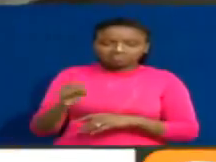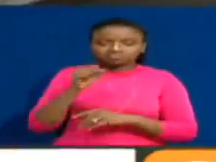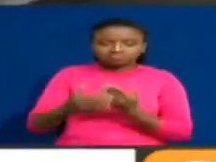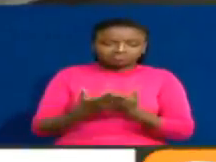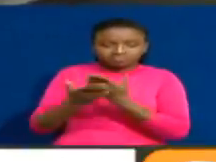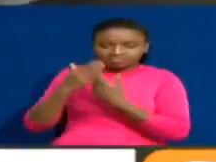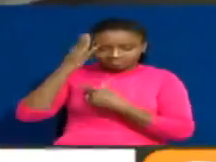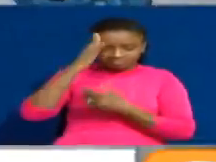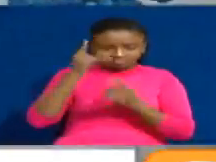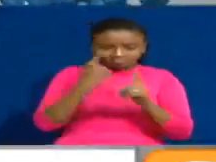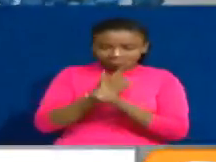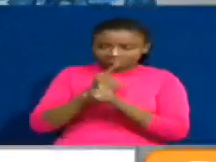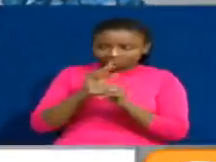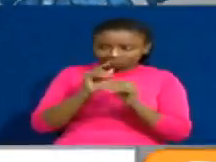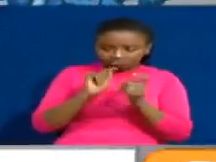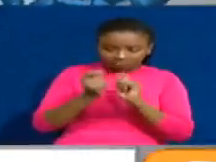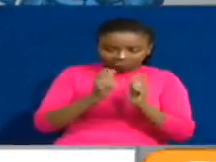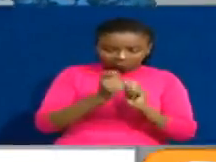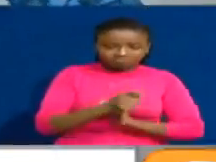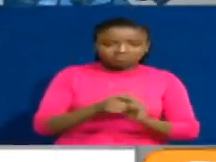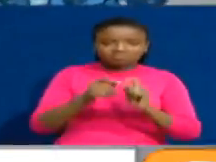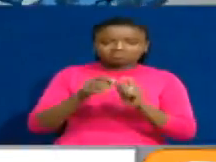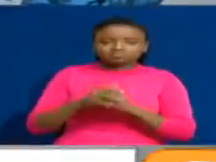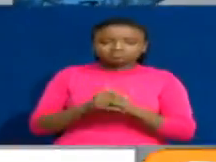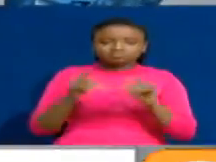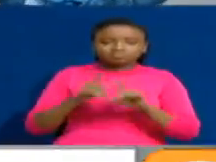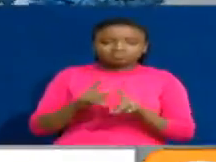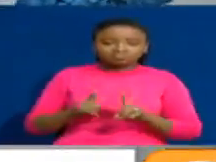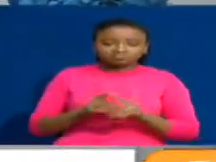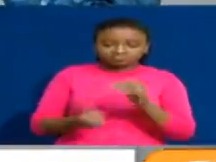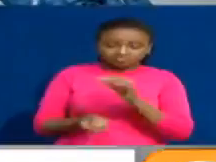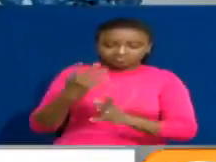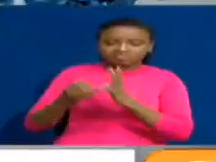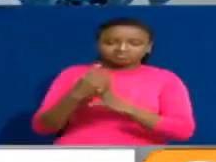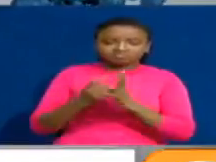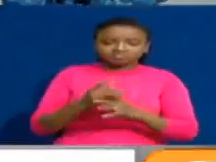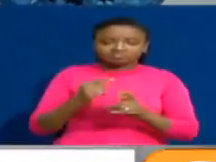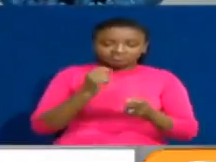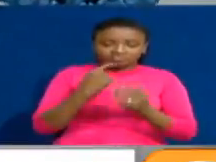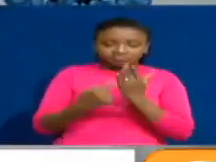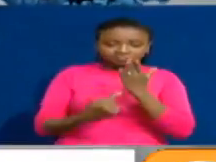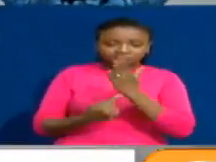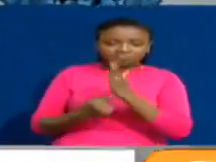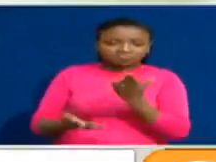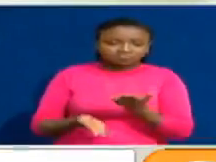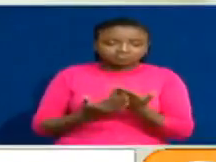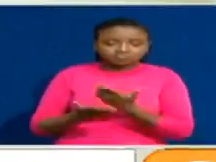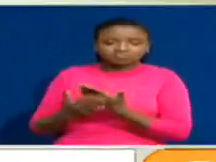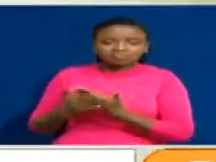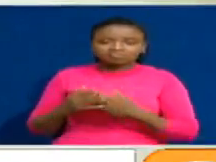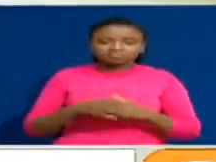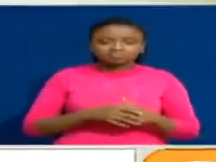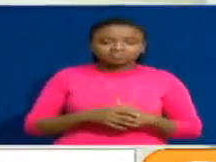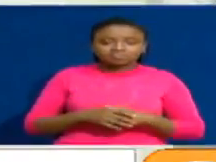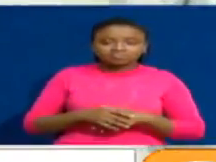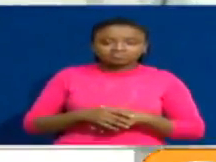different variants, as well as modify testing kits for variants that are likely to escape detection and give false negatives.